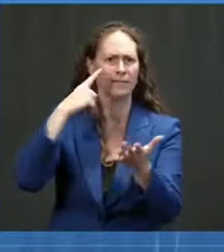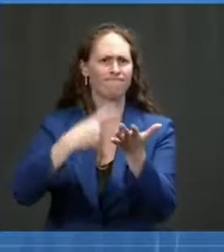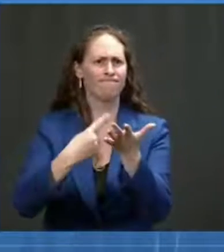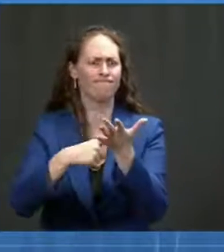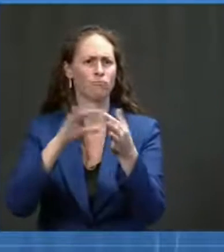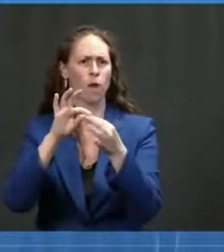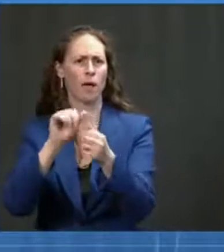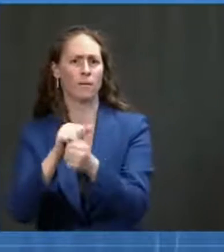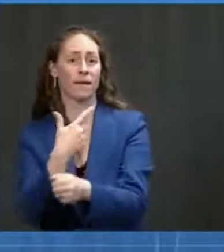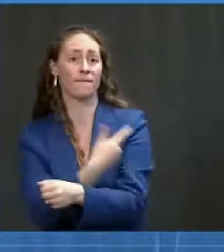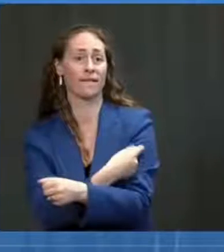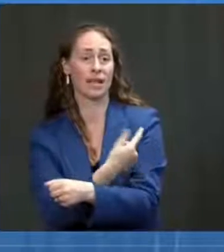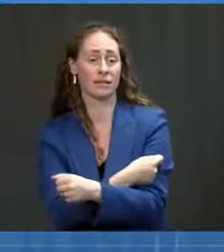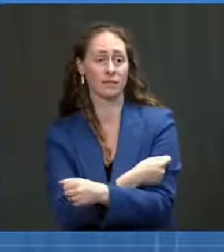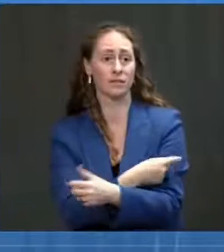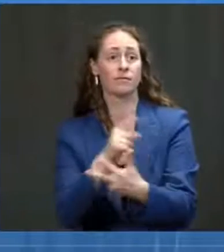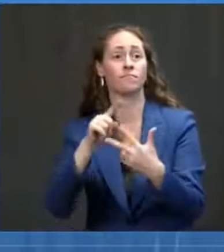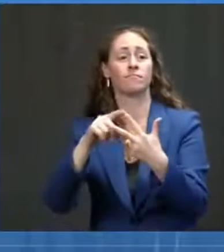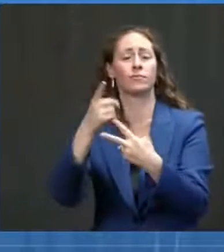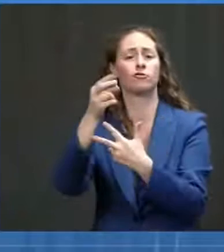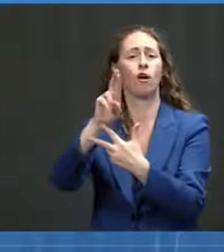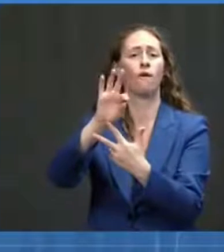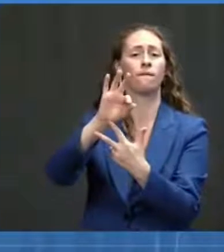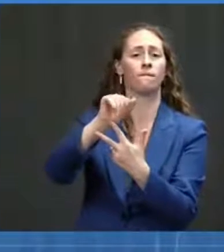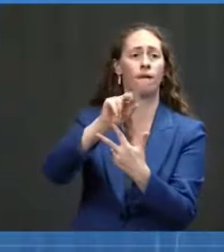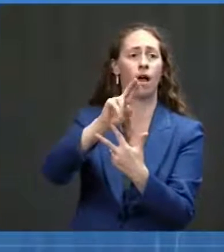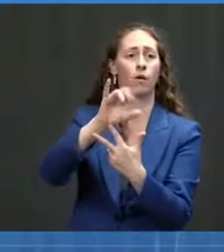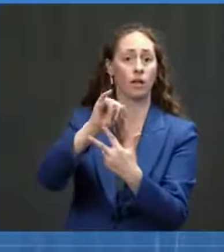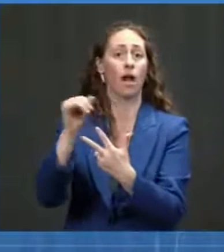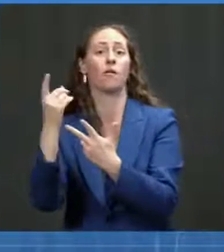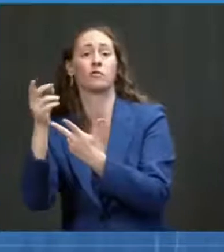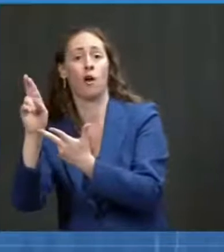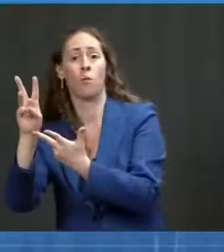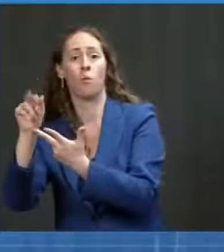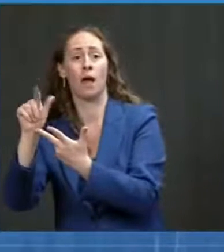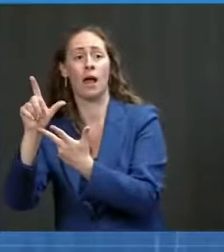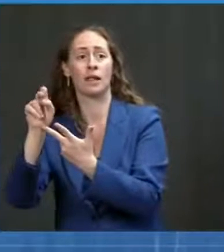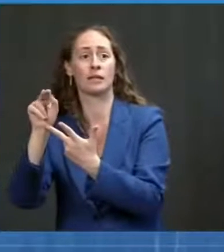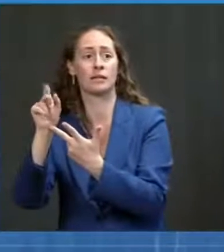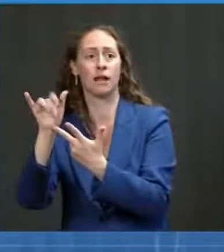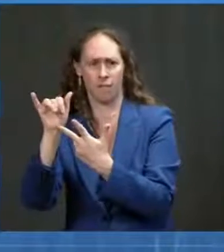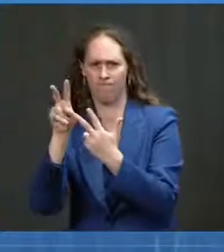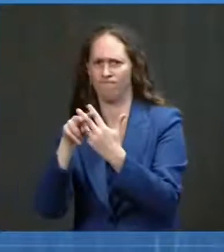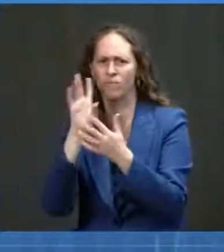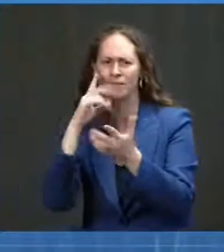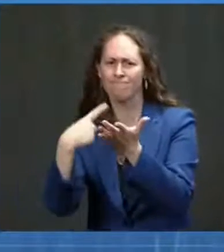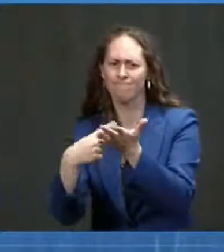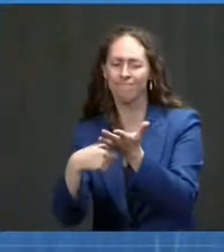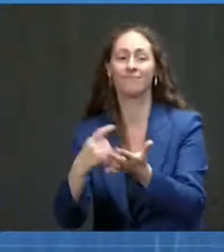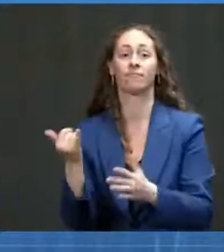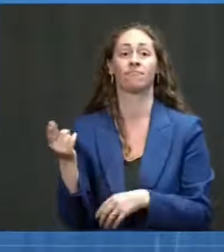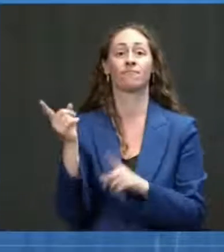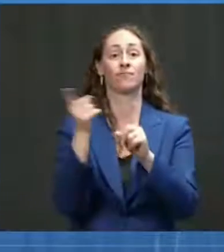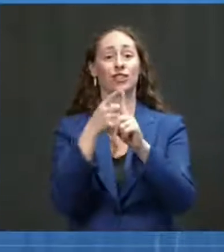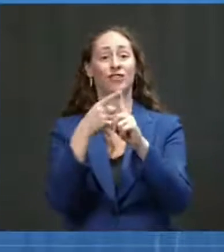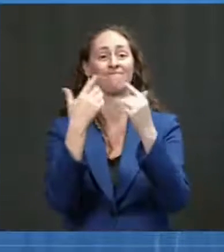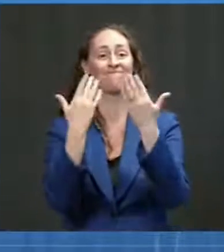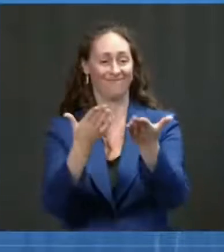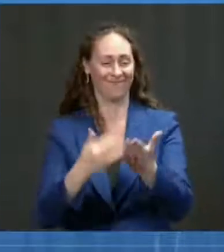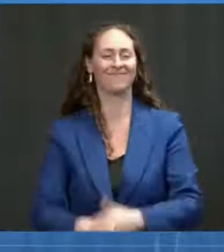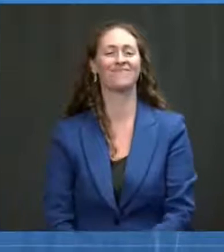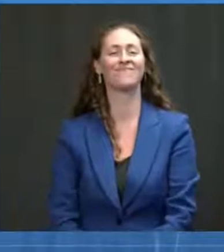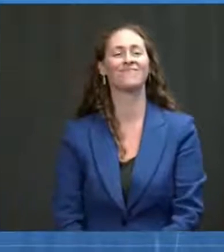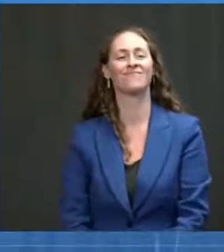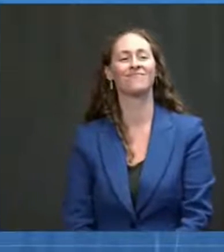discuss the science behind the plan. Over to you, Dr. Murphy. Well, thanks, Jeff, and it's good to be with all of you